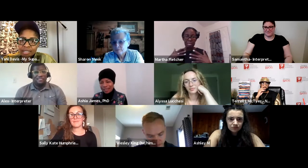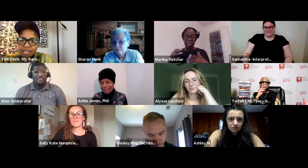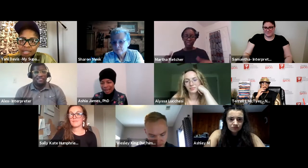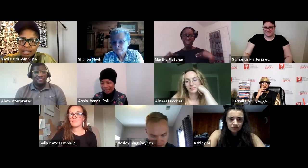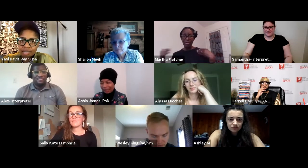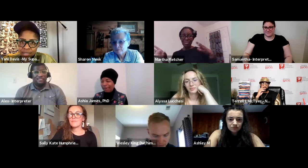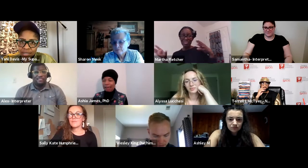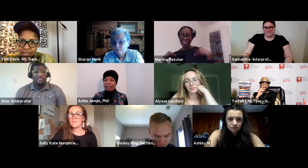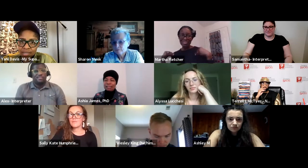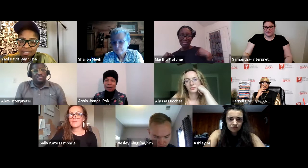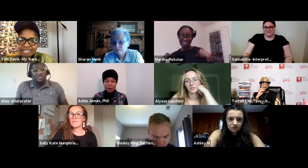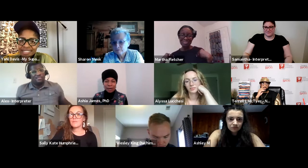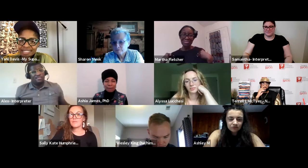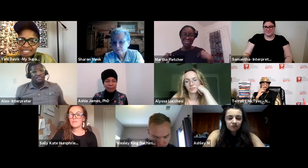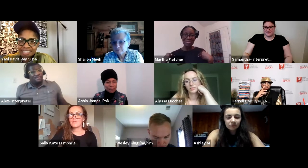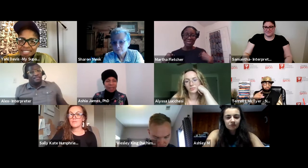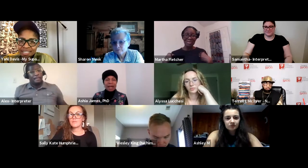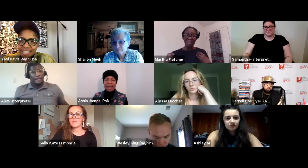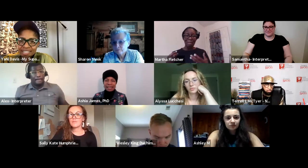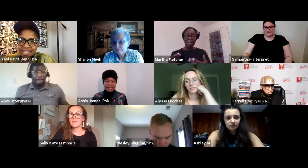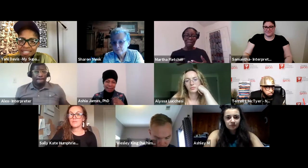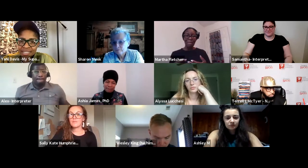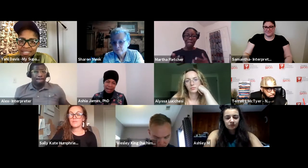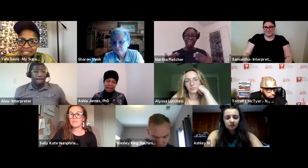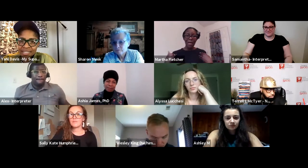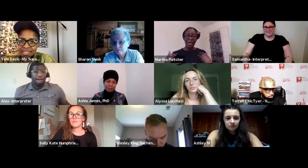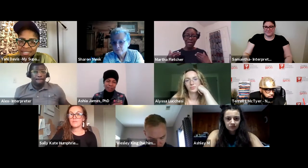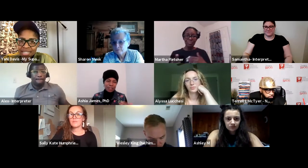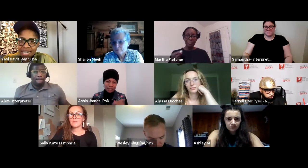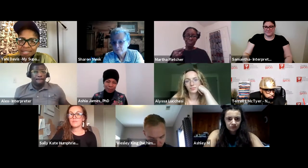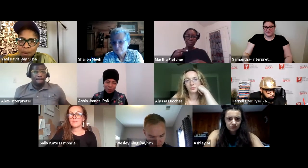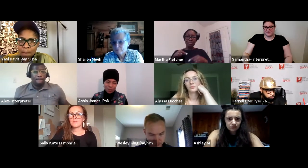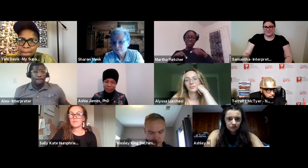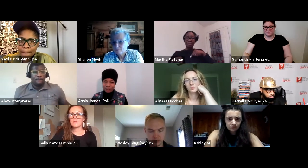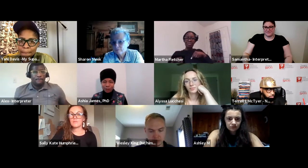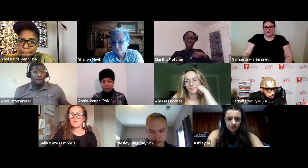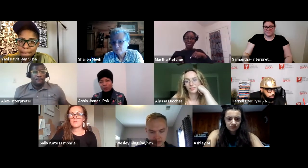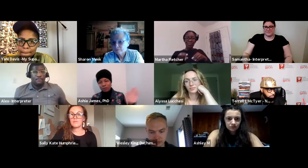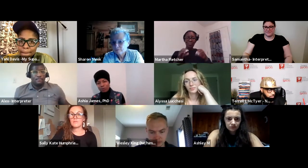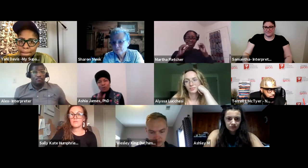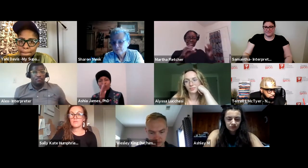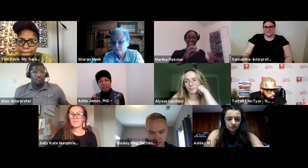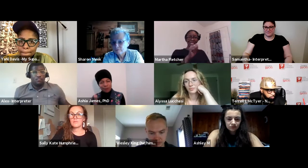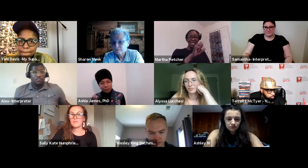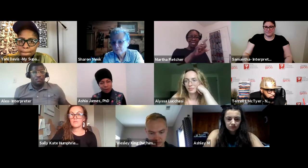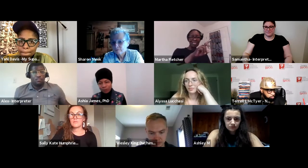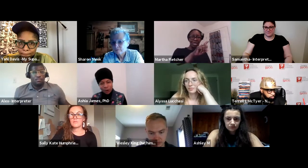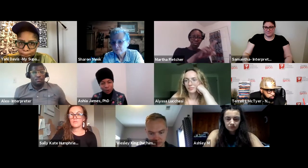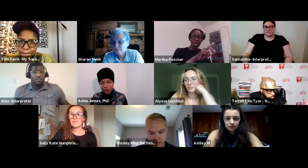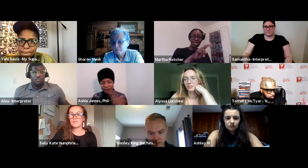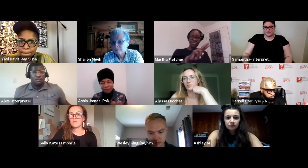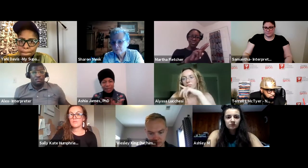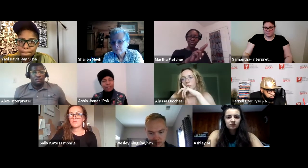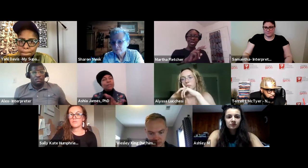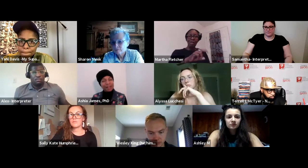more anxiety. So I had to step back from teaching level 1 and 2 to move to level 3 and 4,